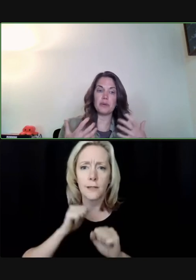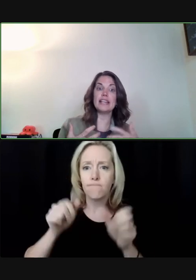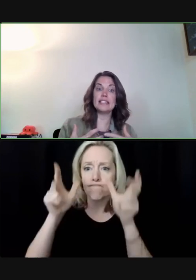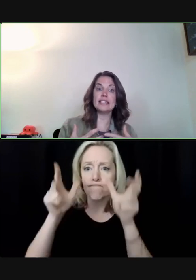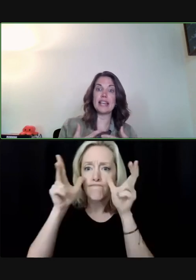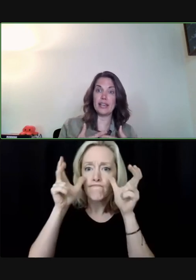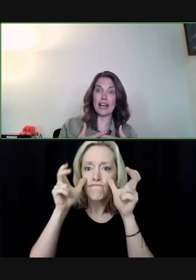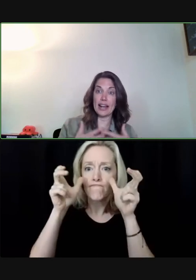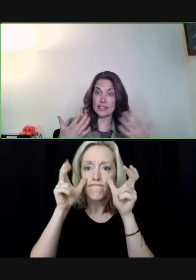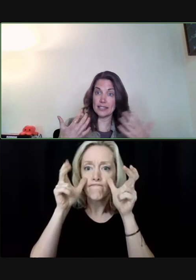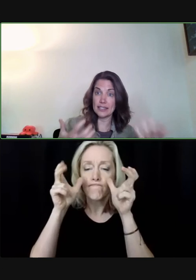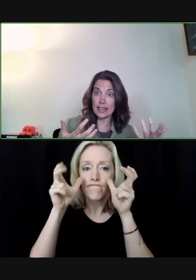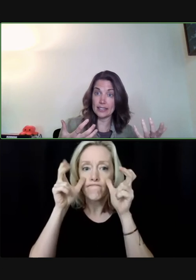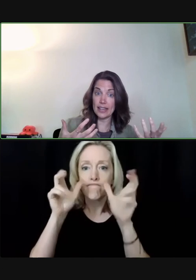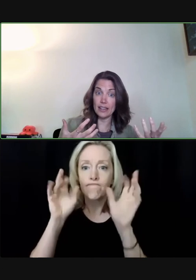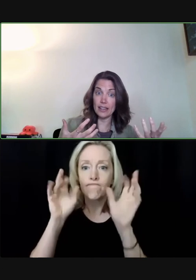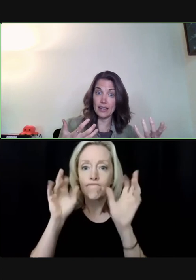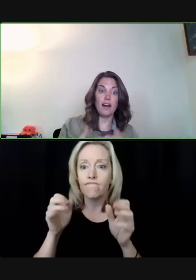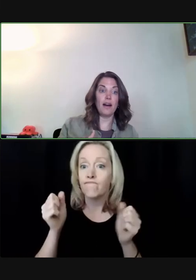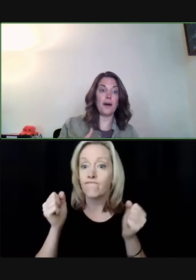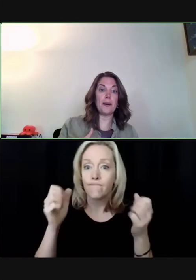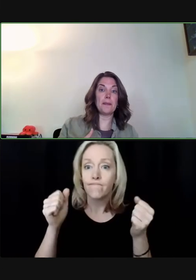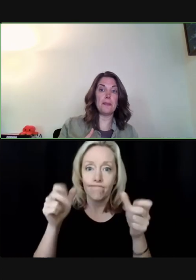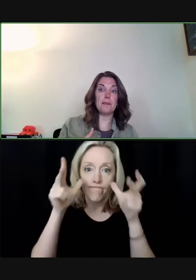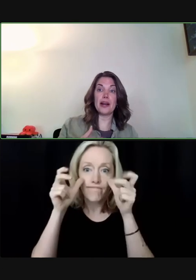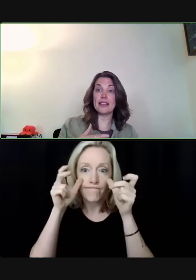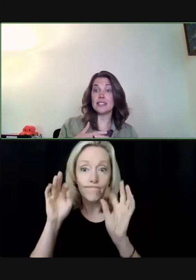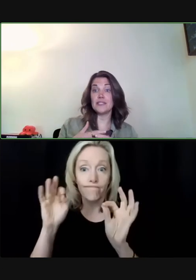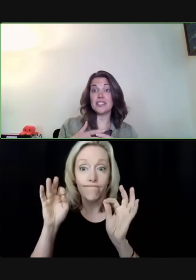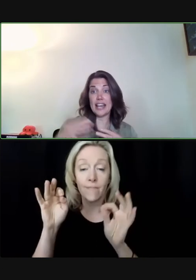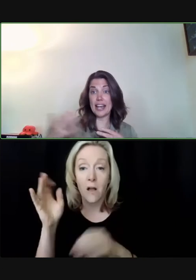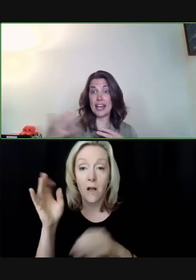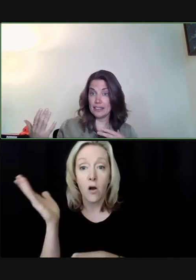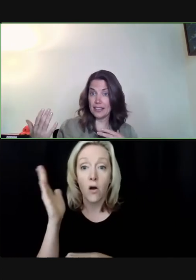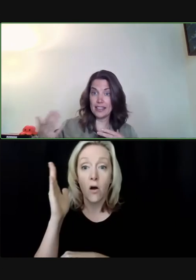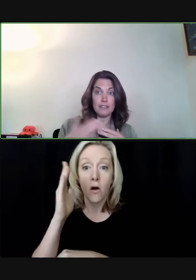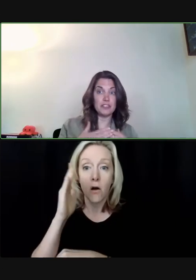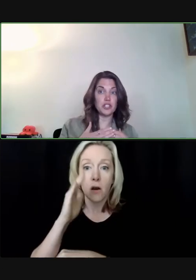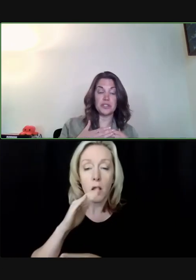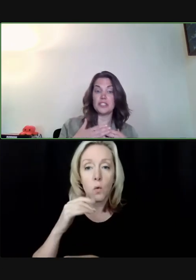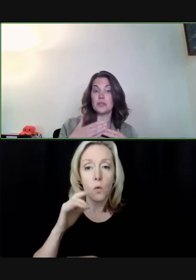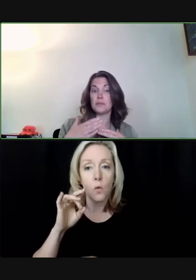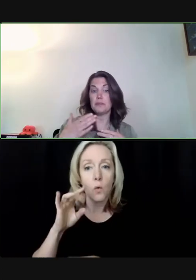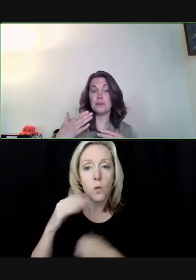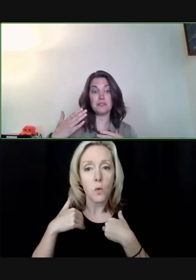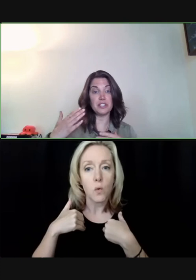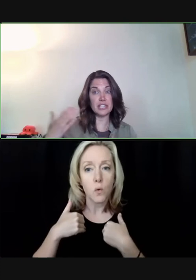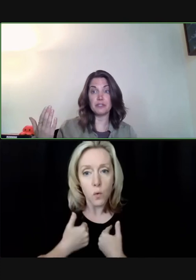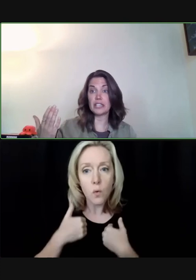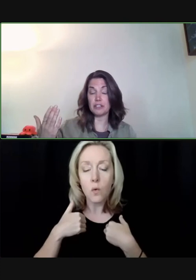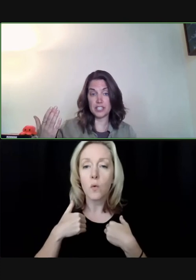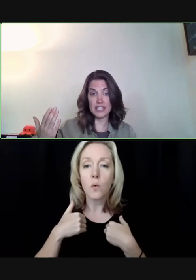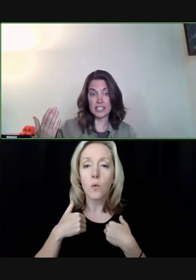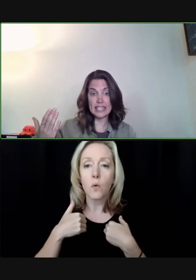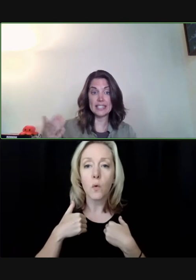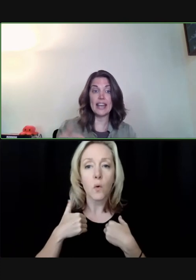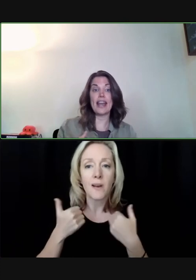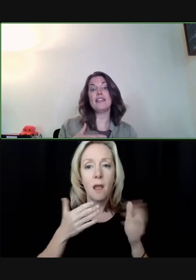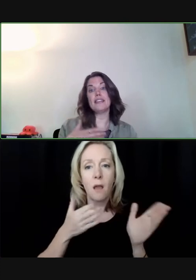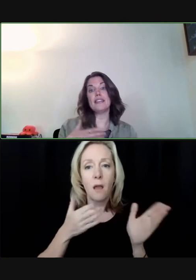visual capabilities and be accessing ASL. But by the end of the day, that visual system might be